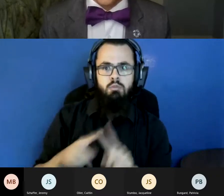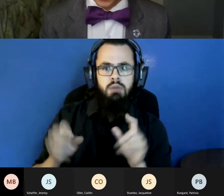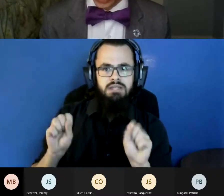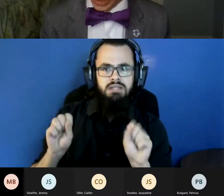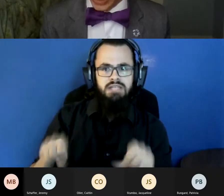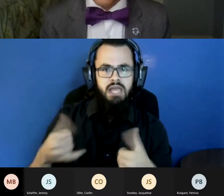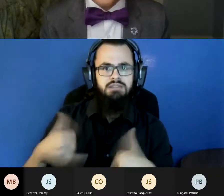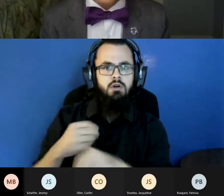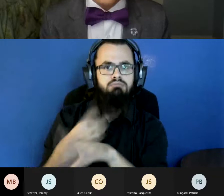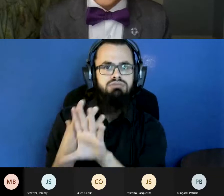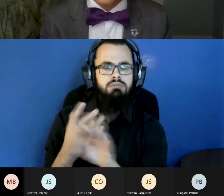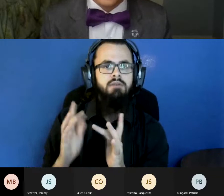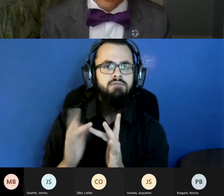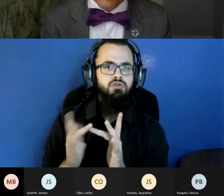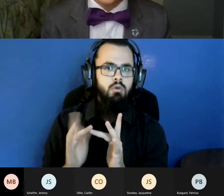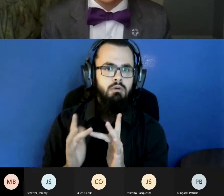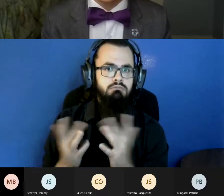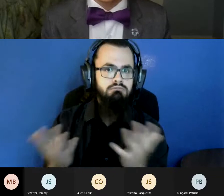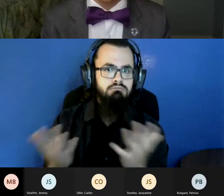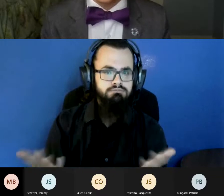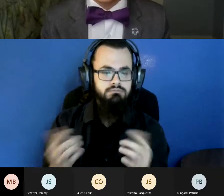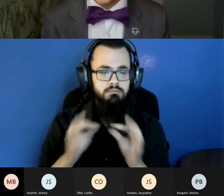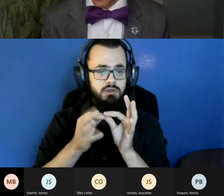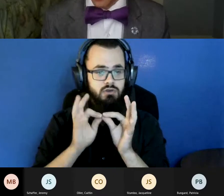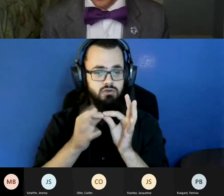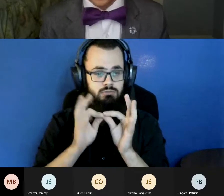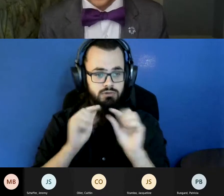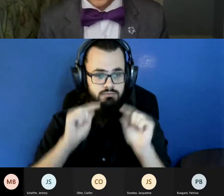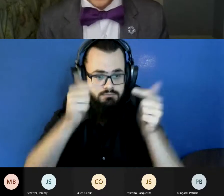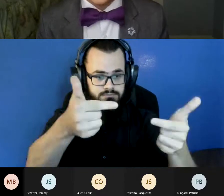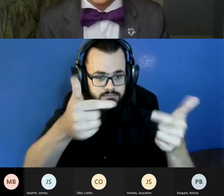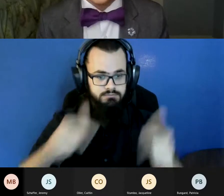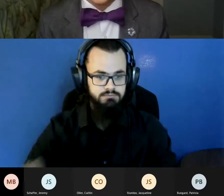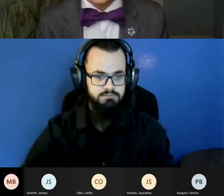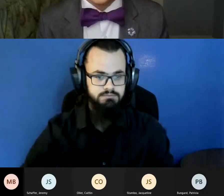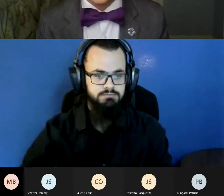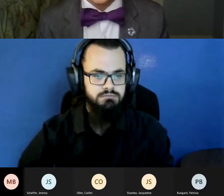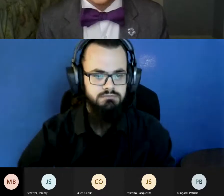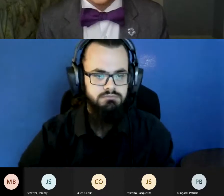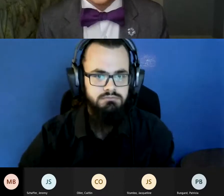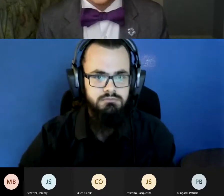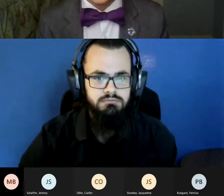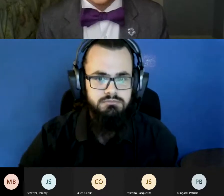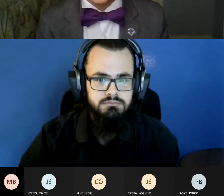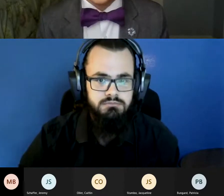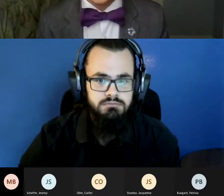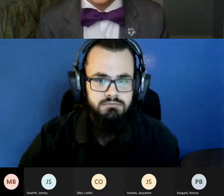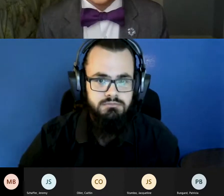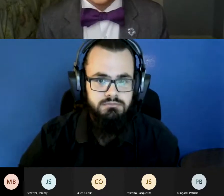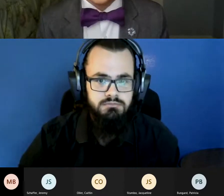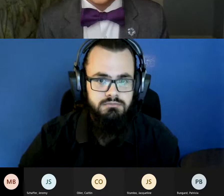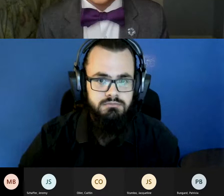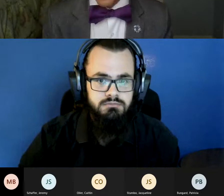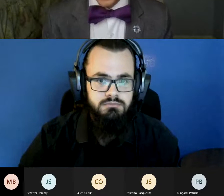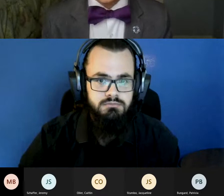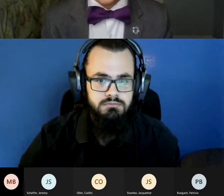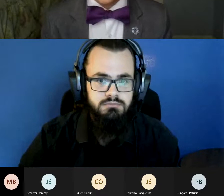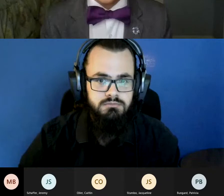to engage virtually. It will also include folks that are identified as close contacts, that are